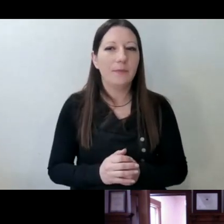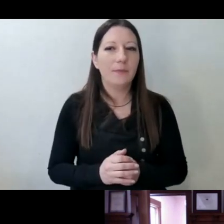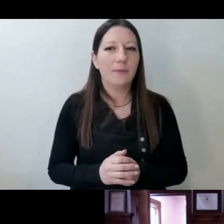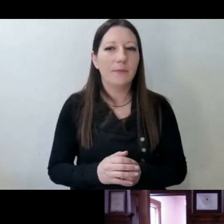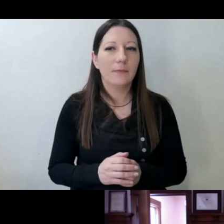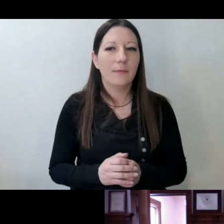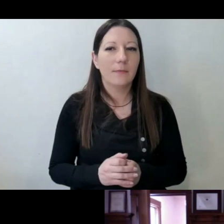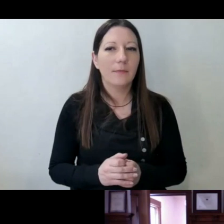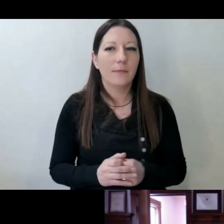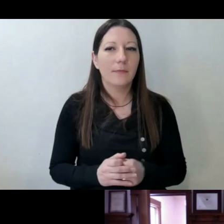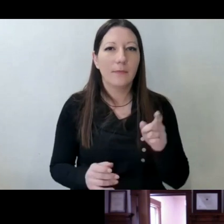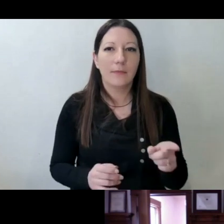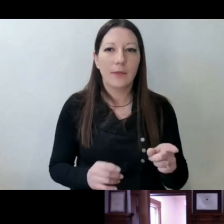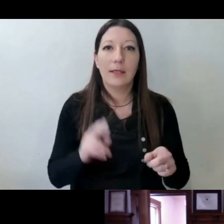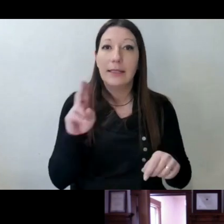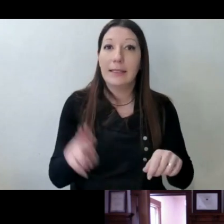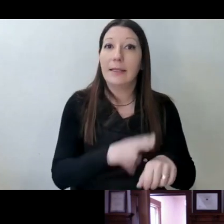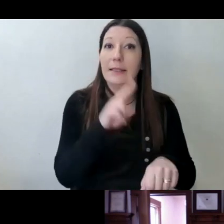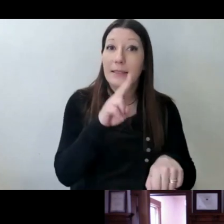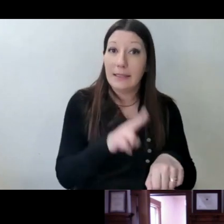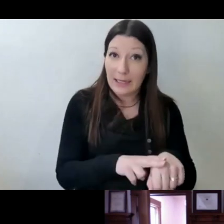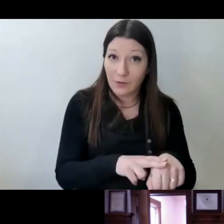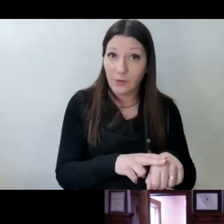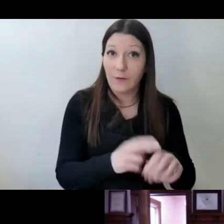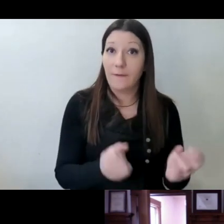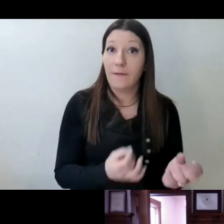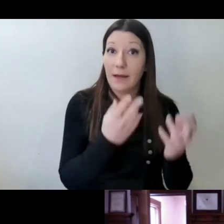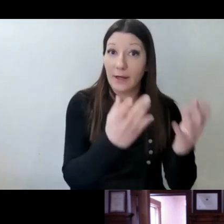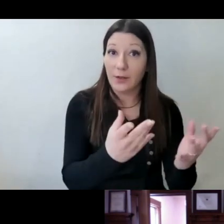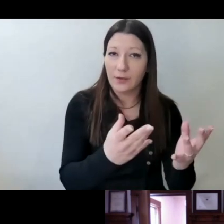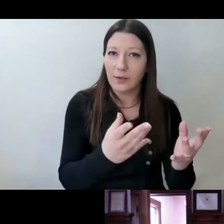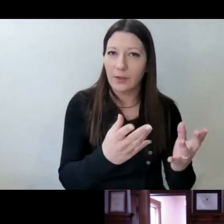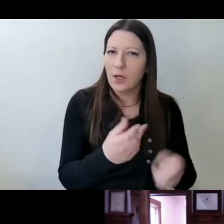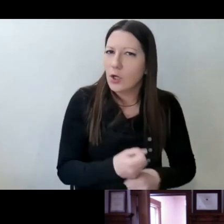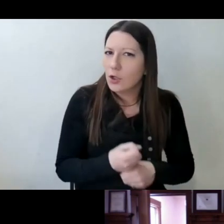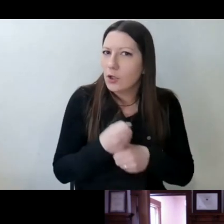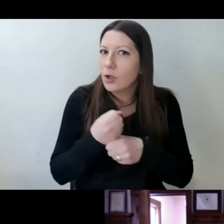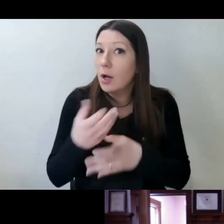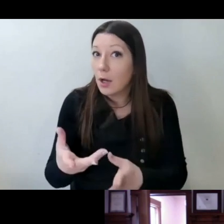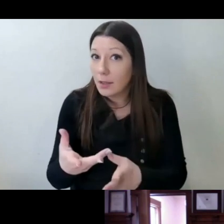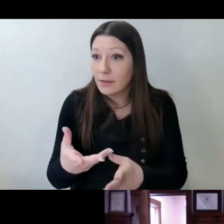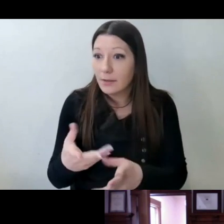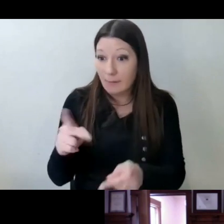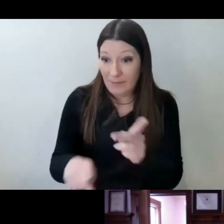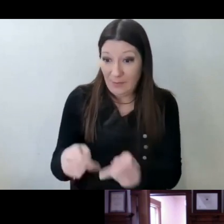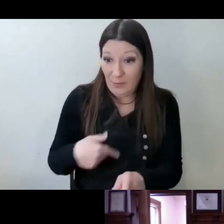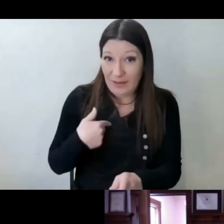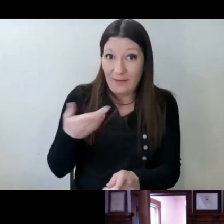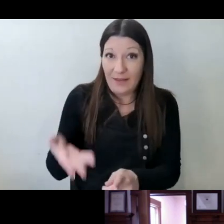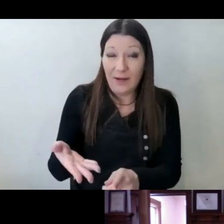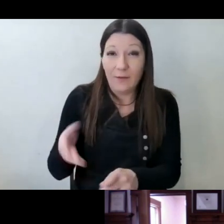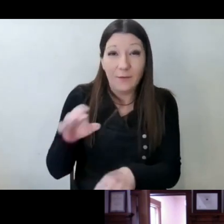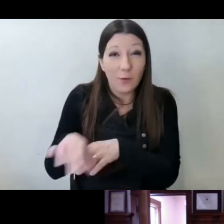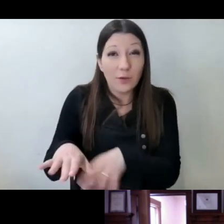cause gentrification of natural areas? So I guess what is meant is that are the areas that have been devastated then